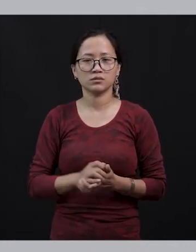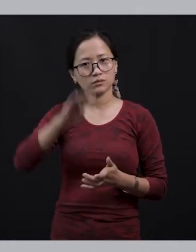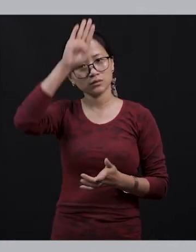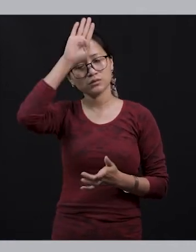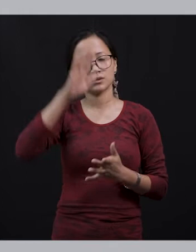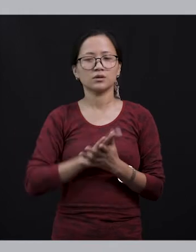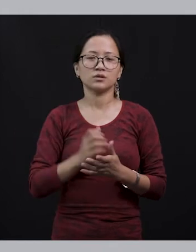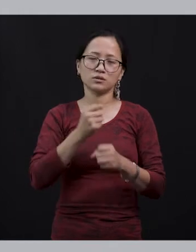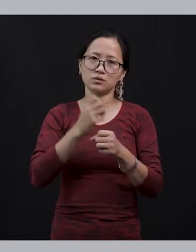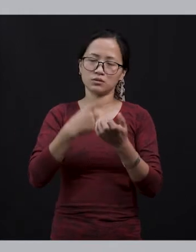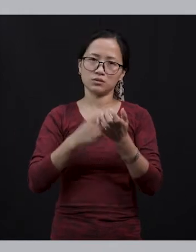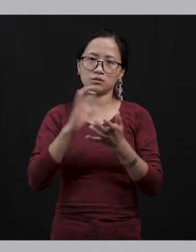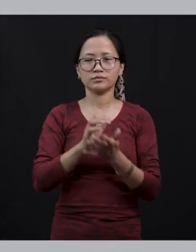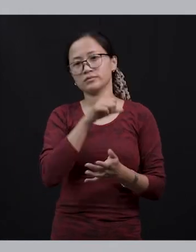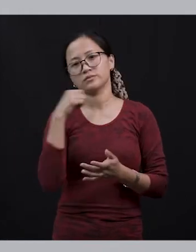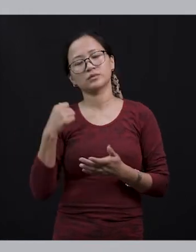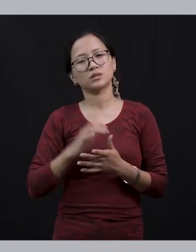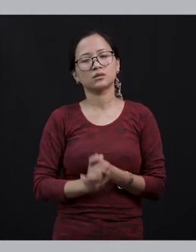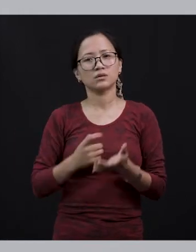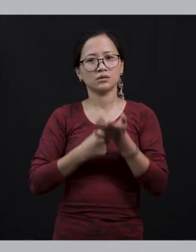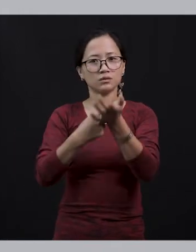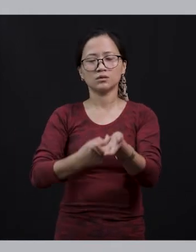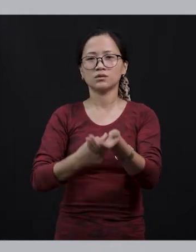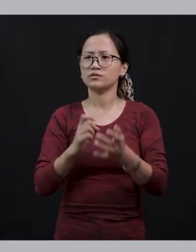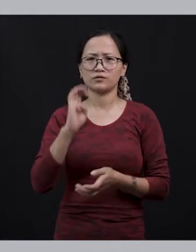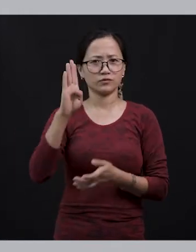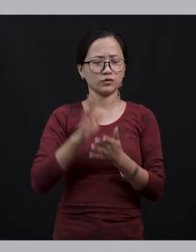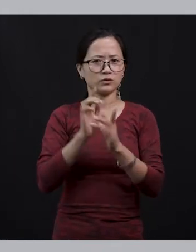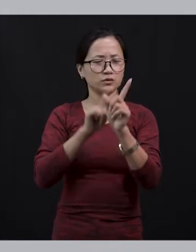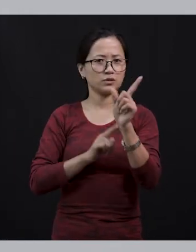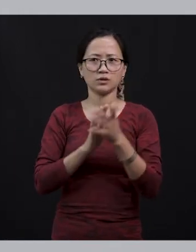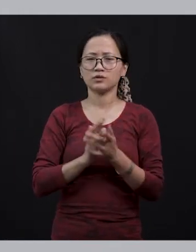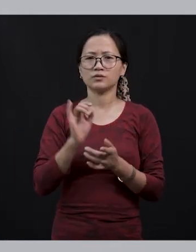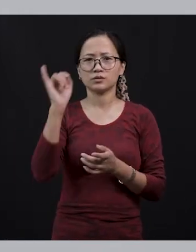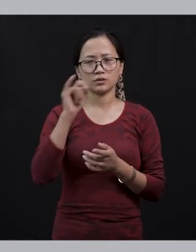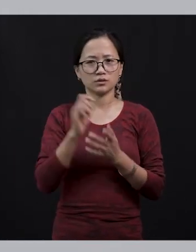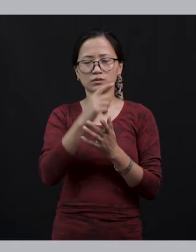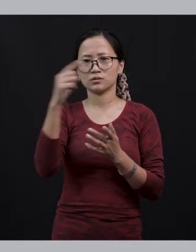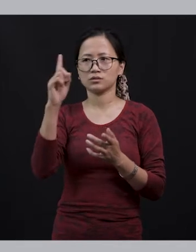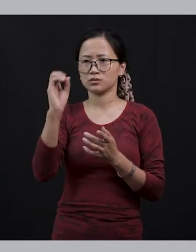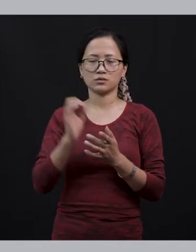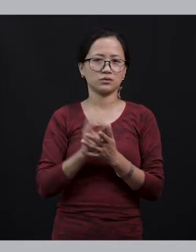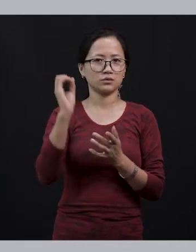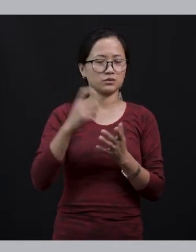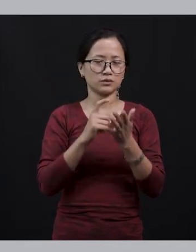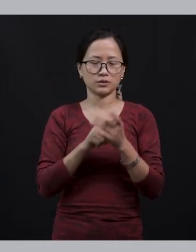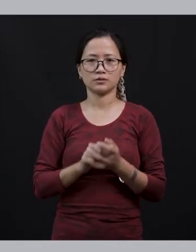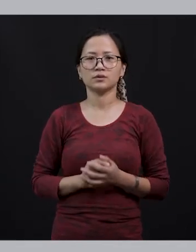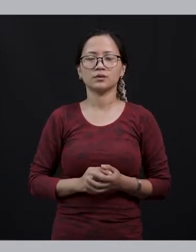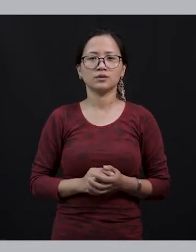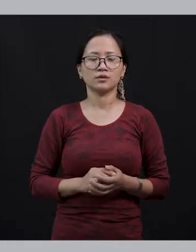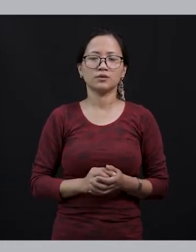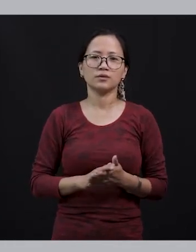king Ghori died. So he ruled only for 4 years, 1206 to 1210. The former